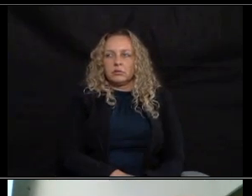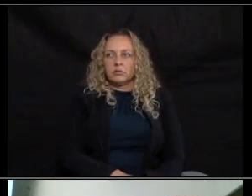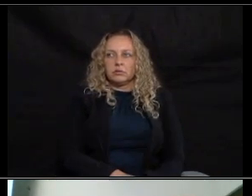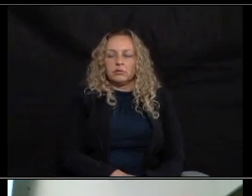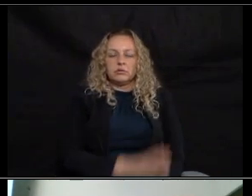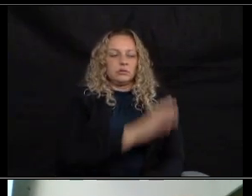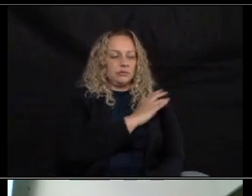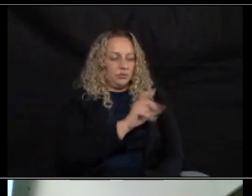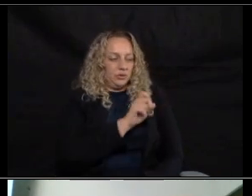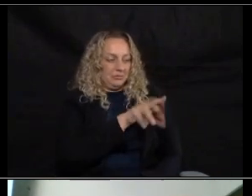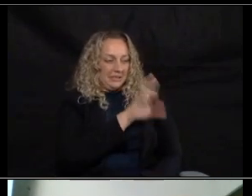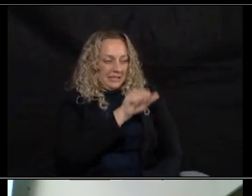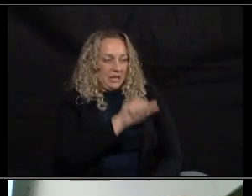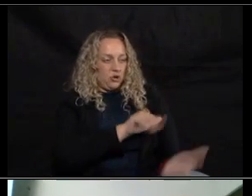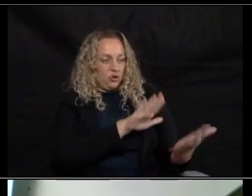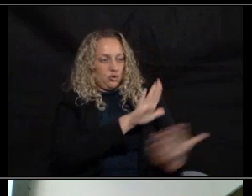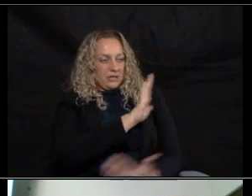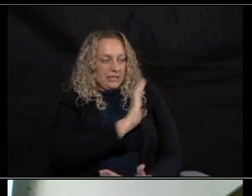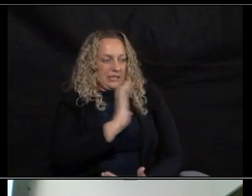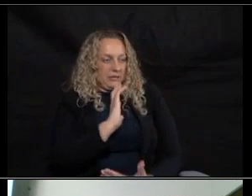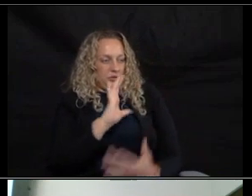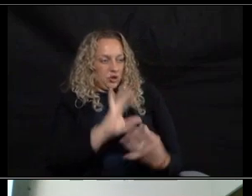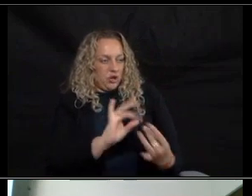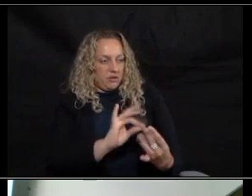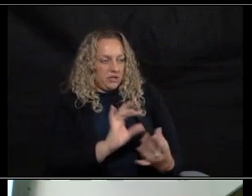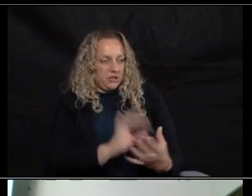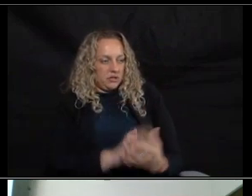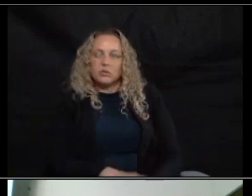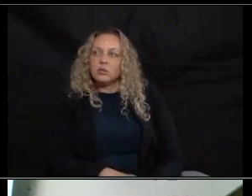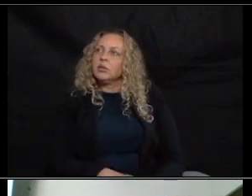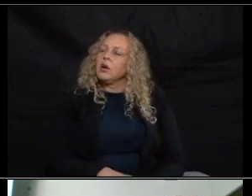Mr. Mayor, may I address the commissioner's comments?